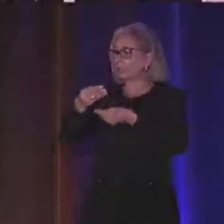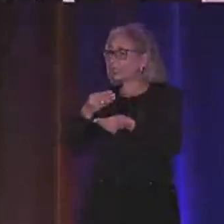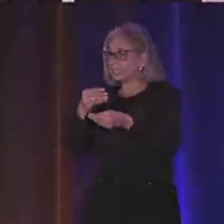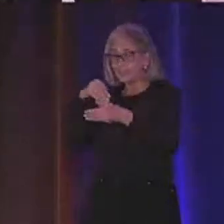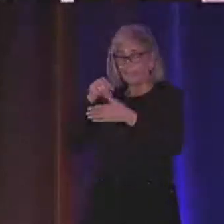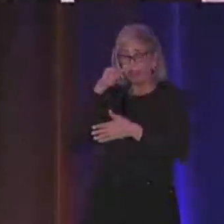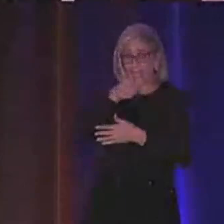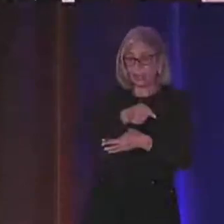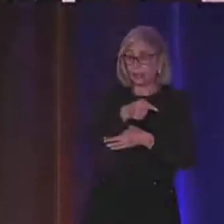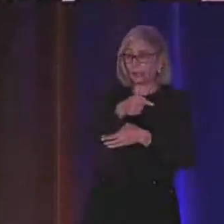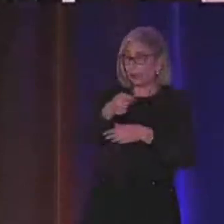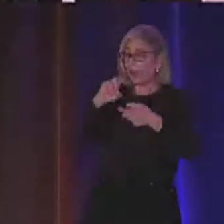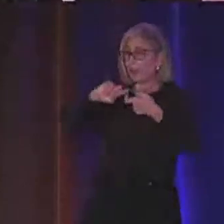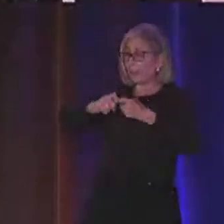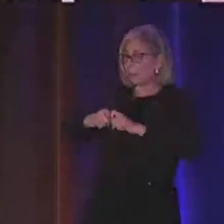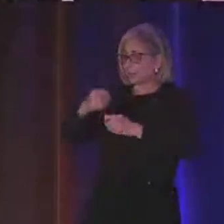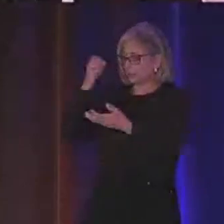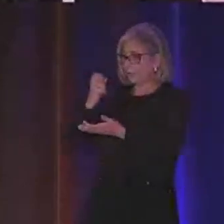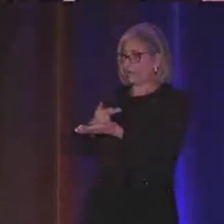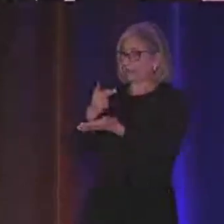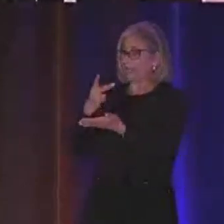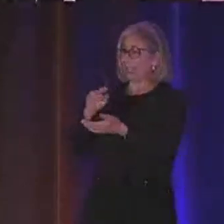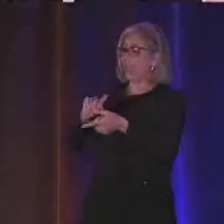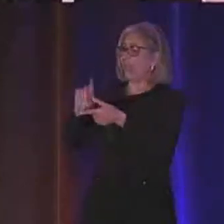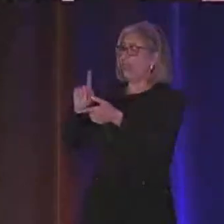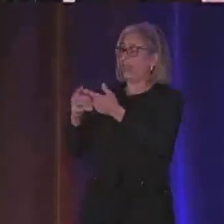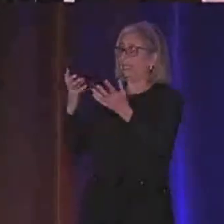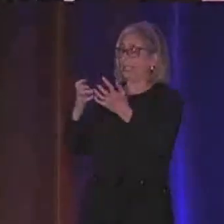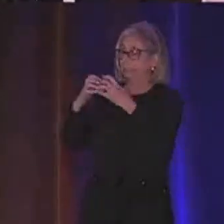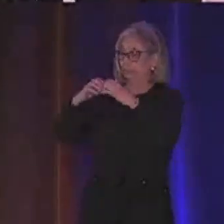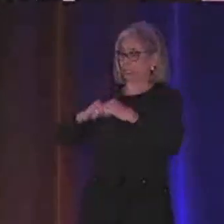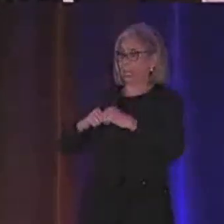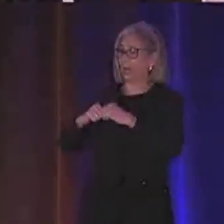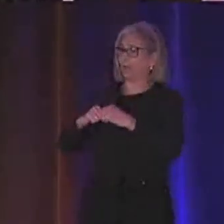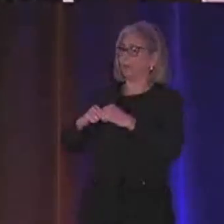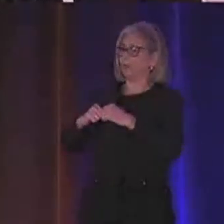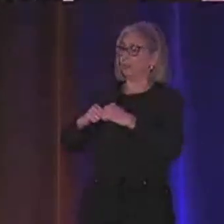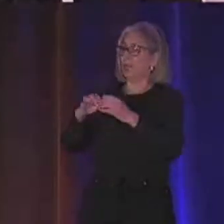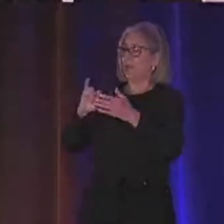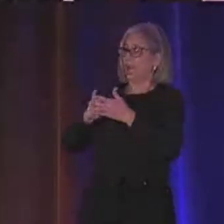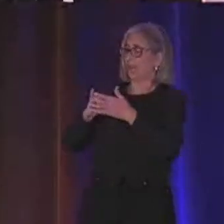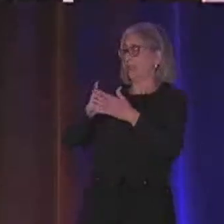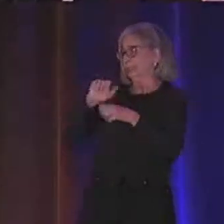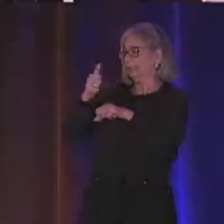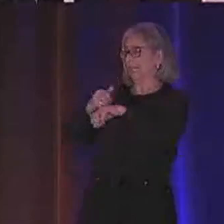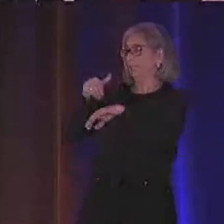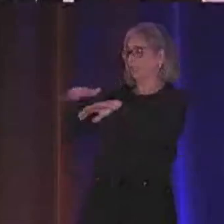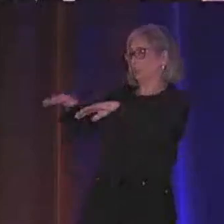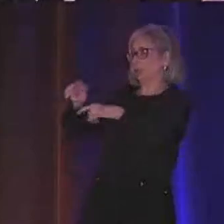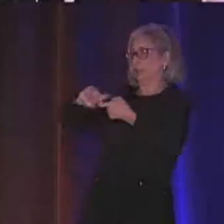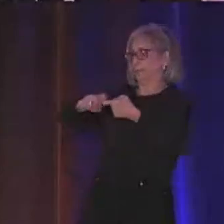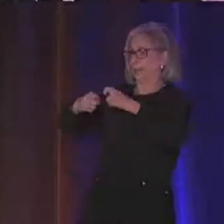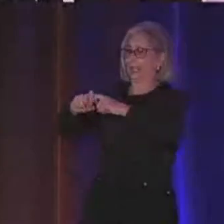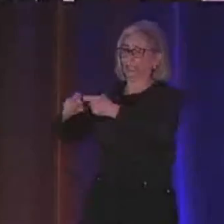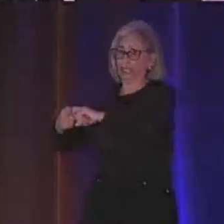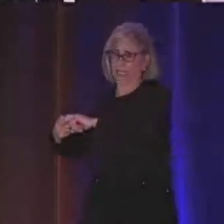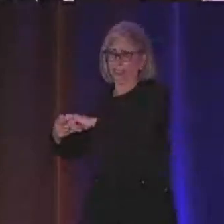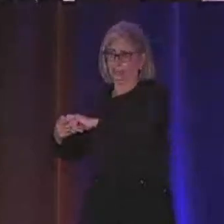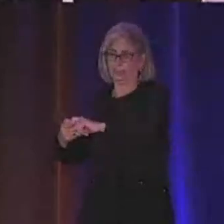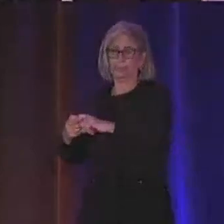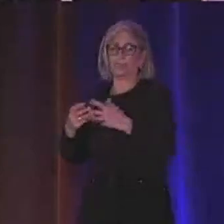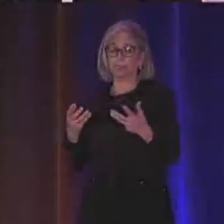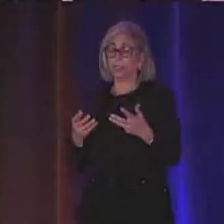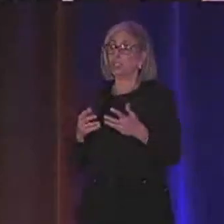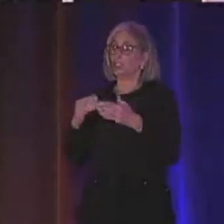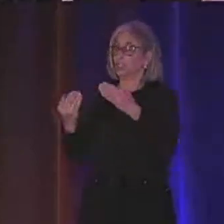there and the block is validated, it then gets set down on the blockchain. And so as new blocks come